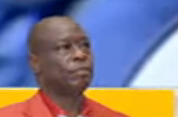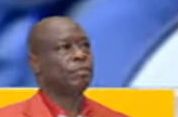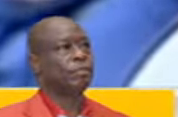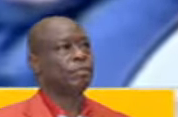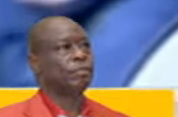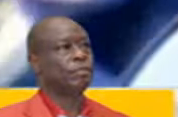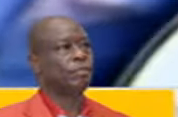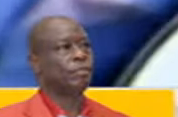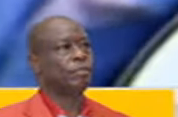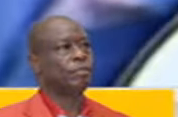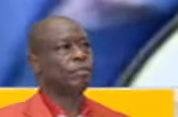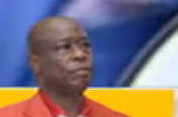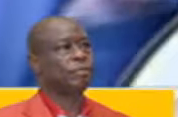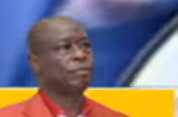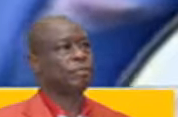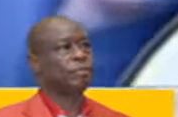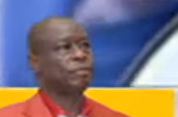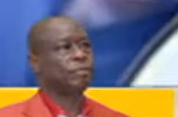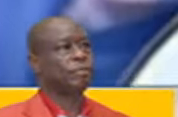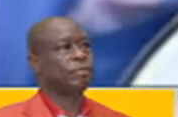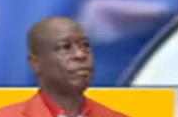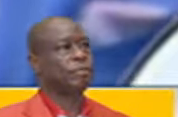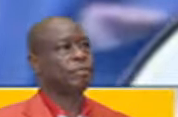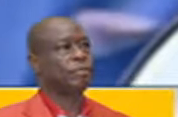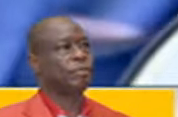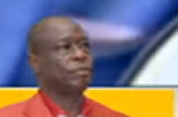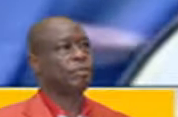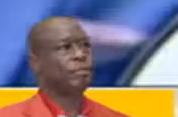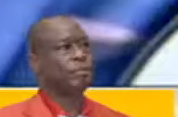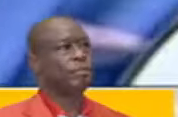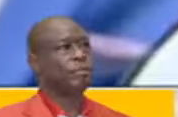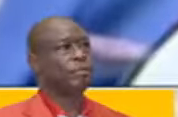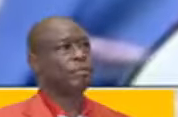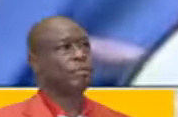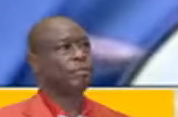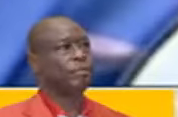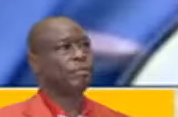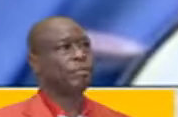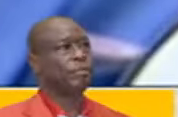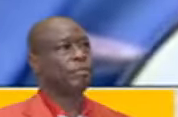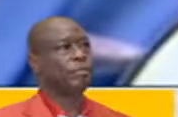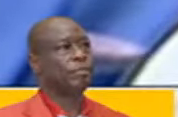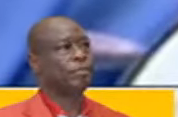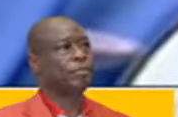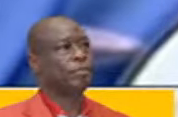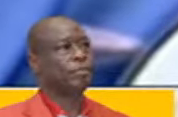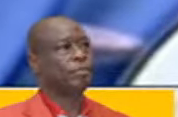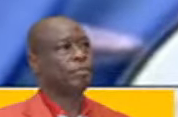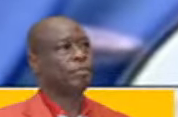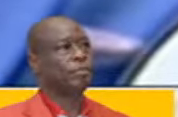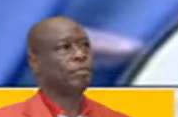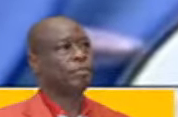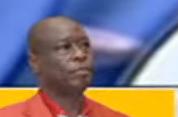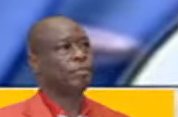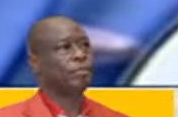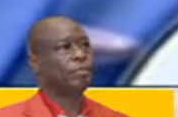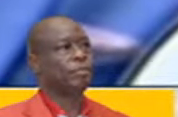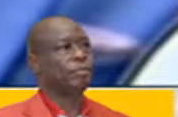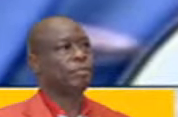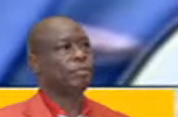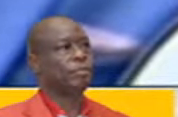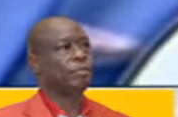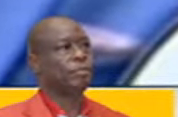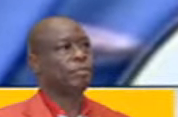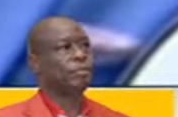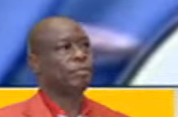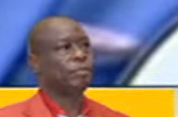corruption influencing the judge to make the finding that the 200 million were proceeds